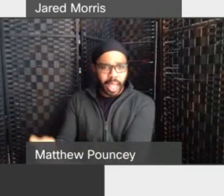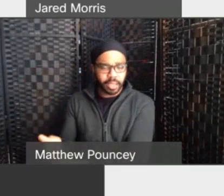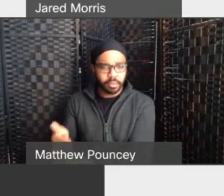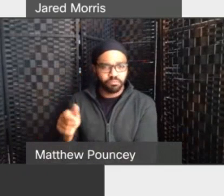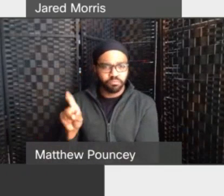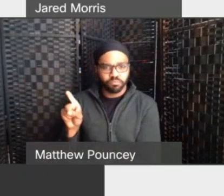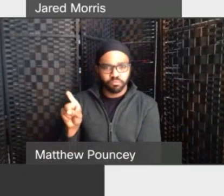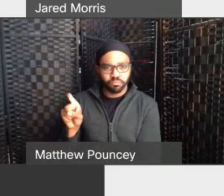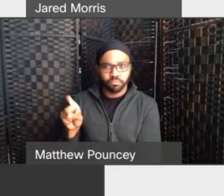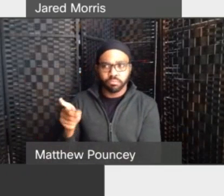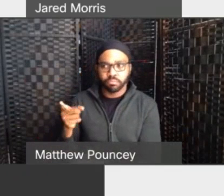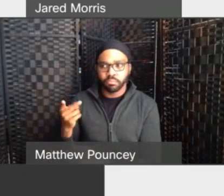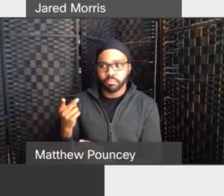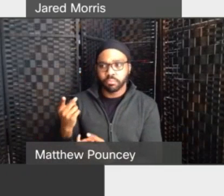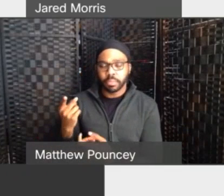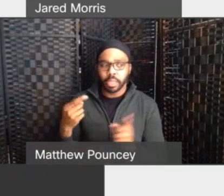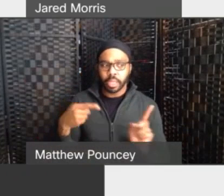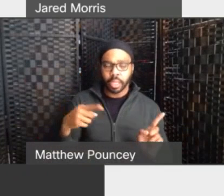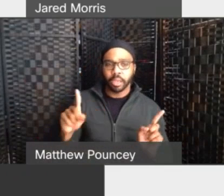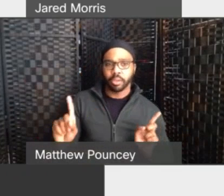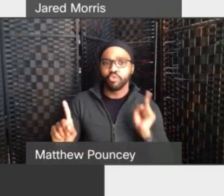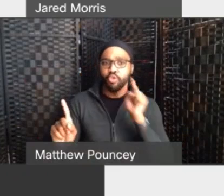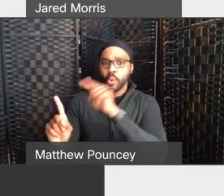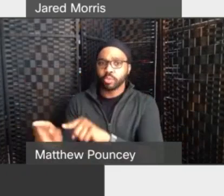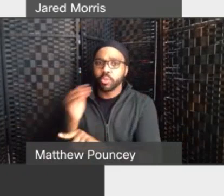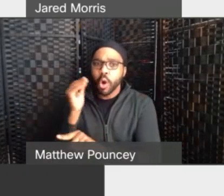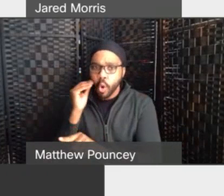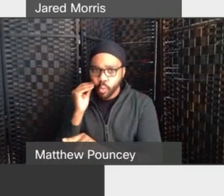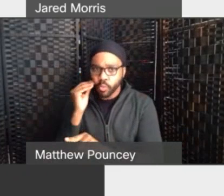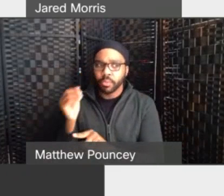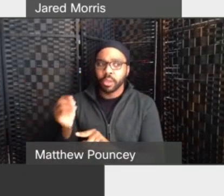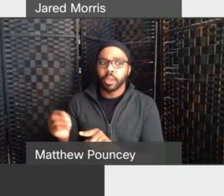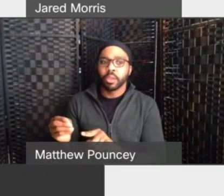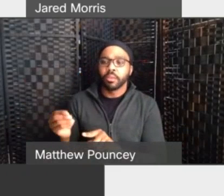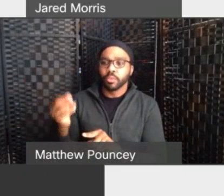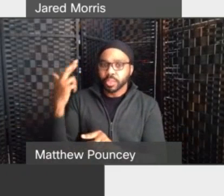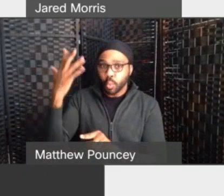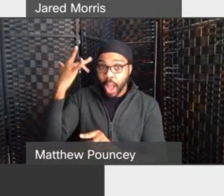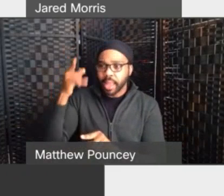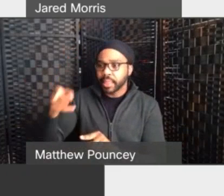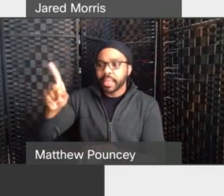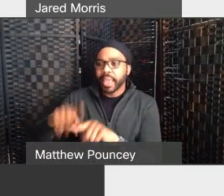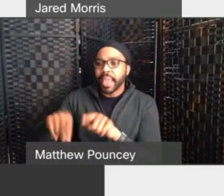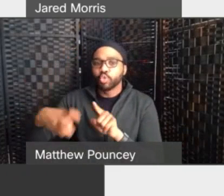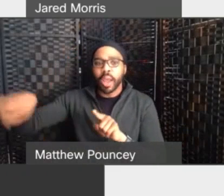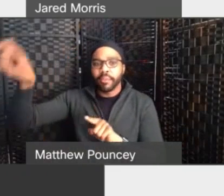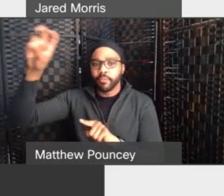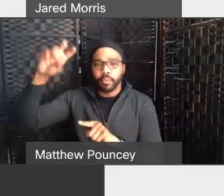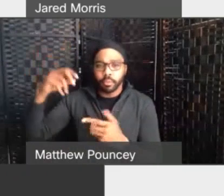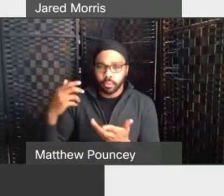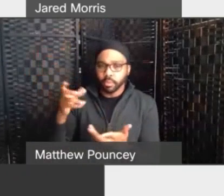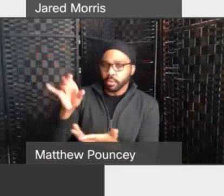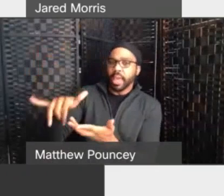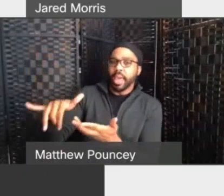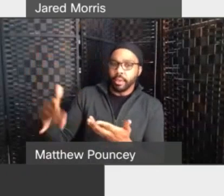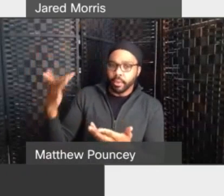The idea of going to people's homes is about going to people who are unable to travel.